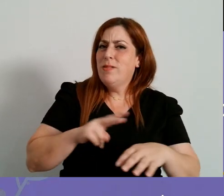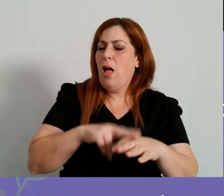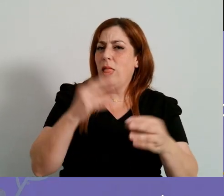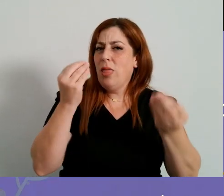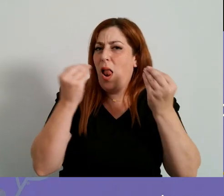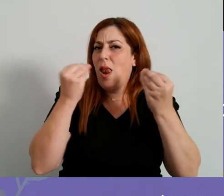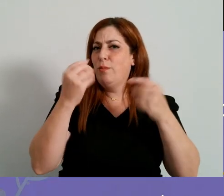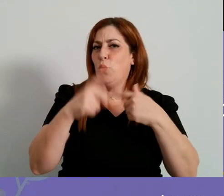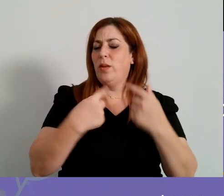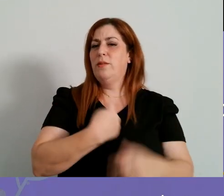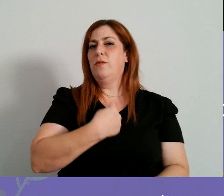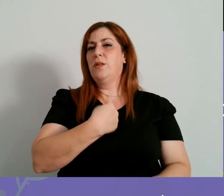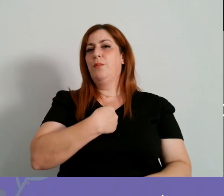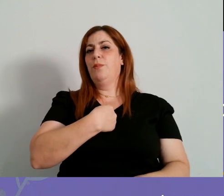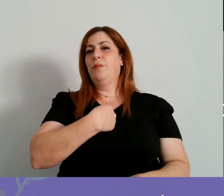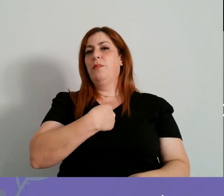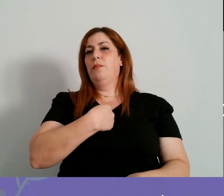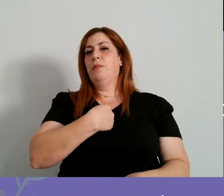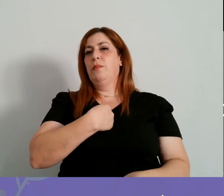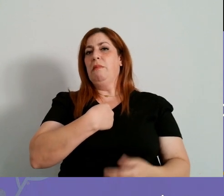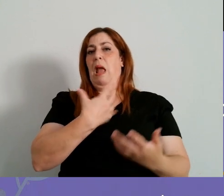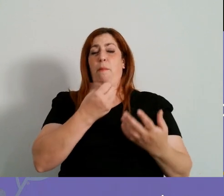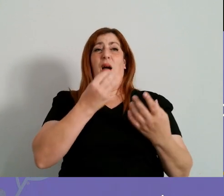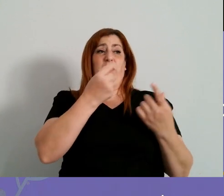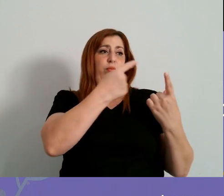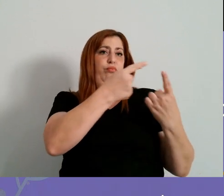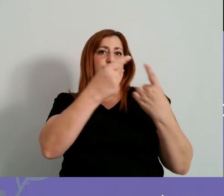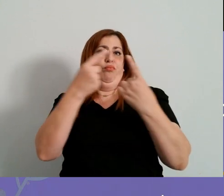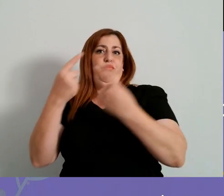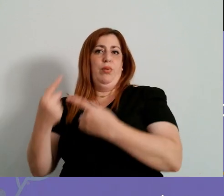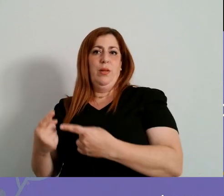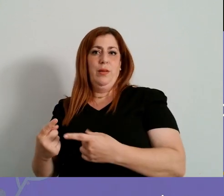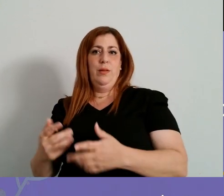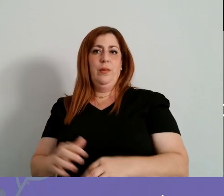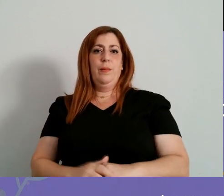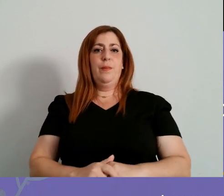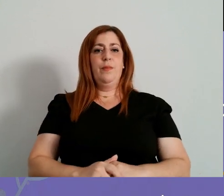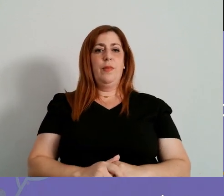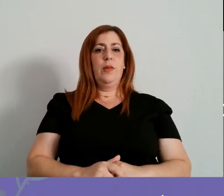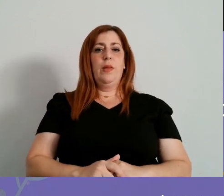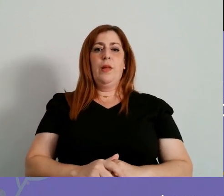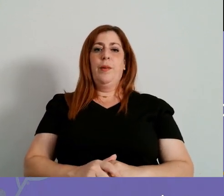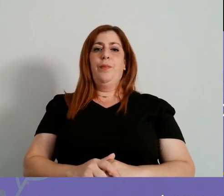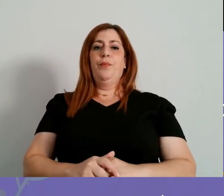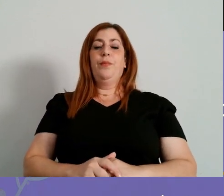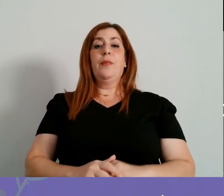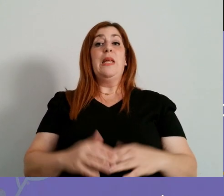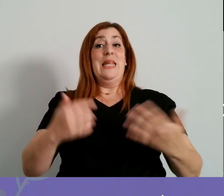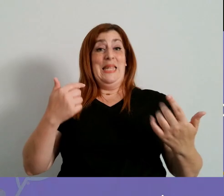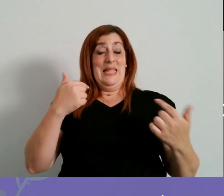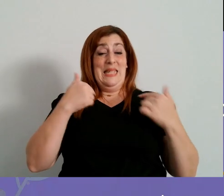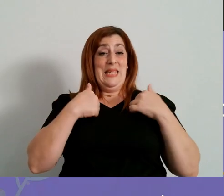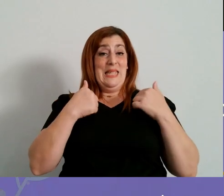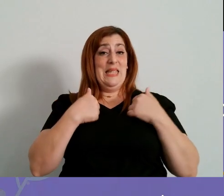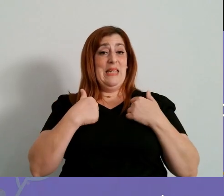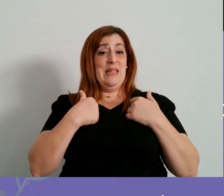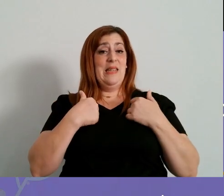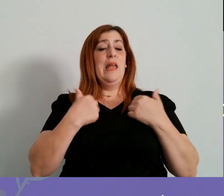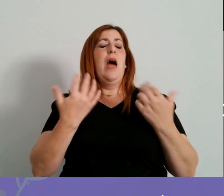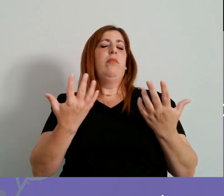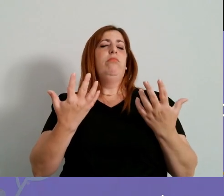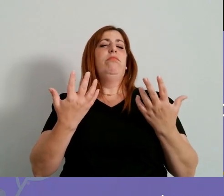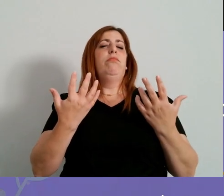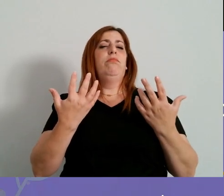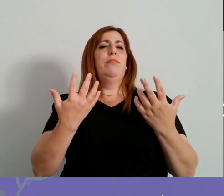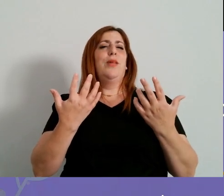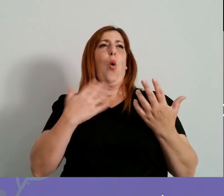that you can do this. I personally learn through engaging with the community. I read a lot of books